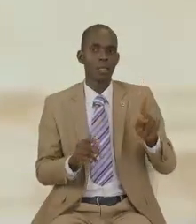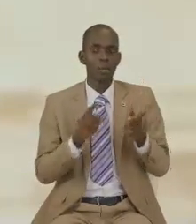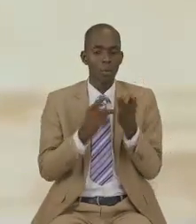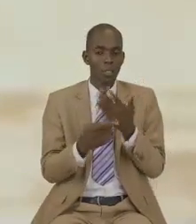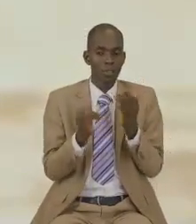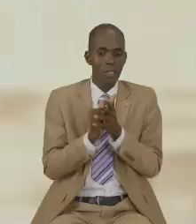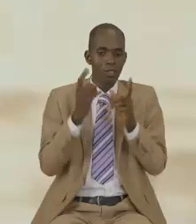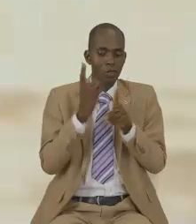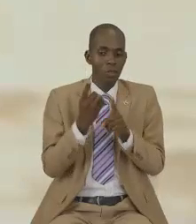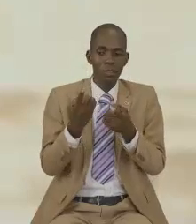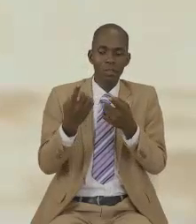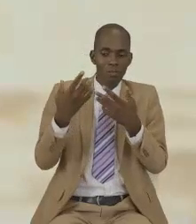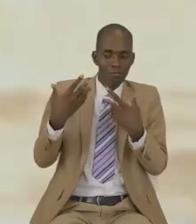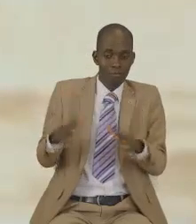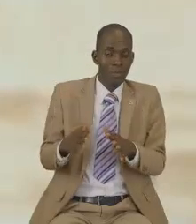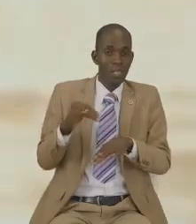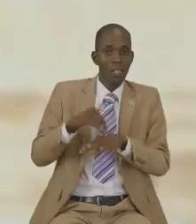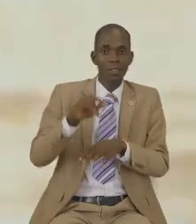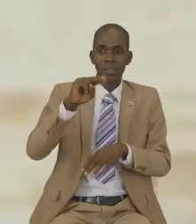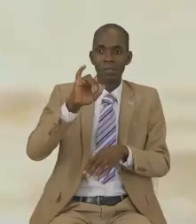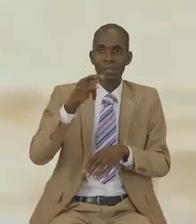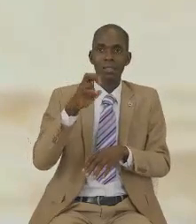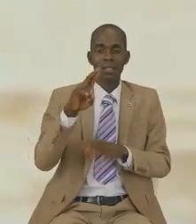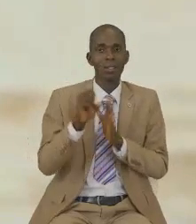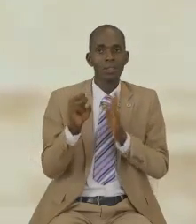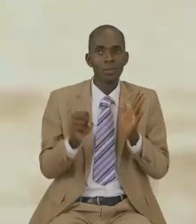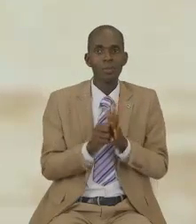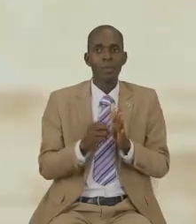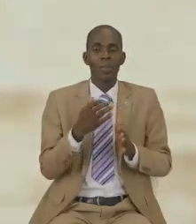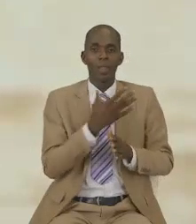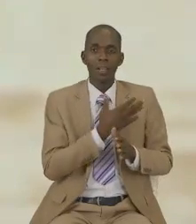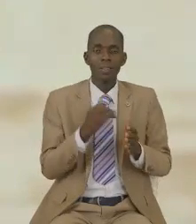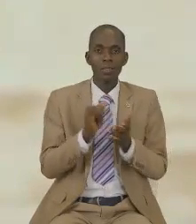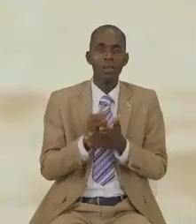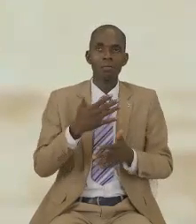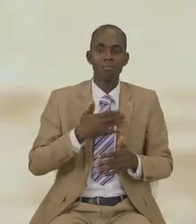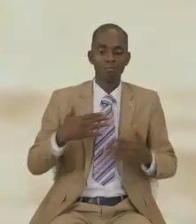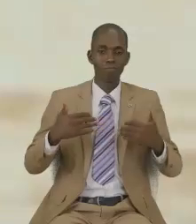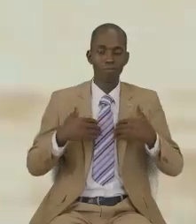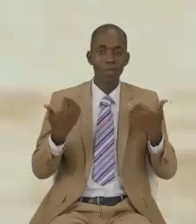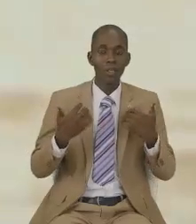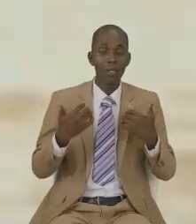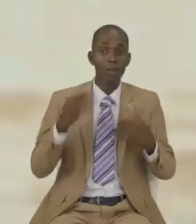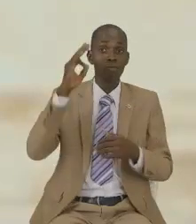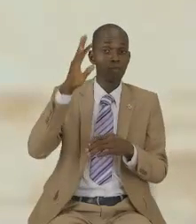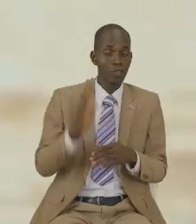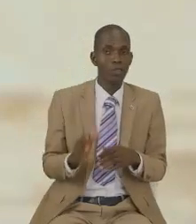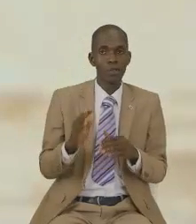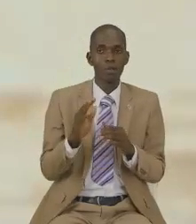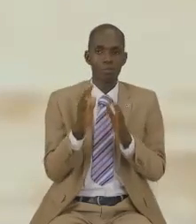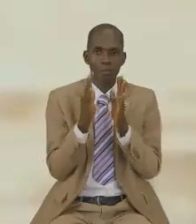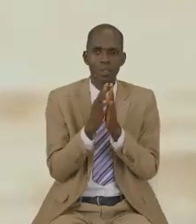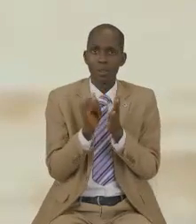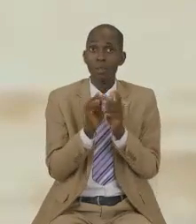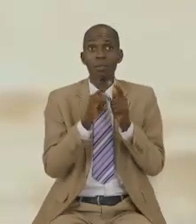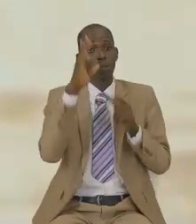in Niger State. Said, by which pastor? I told him, Pastor Dr. W.F. Kumi. Then he said, oh, that's great man of God, that God has